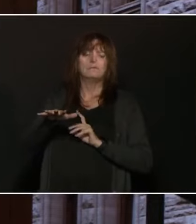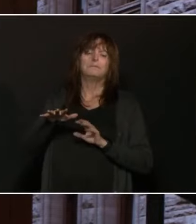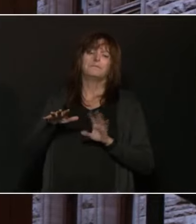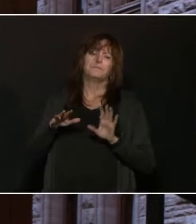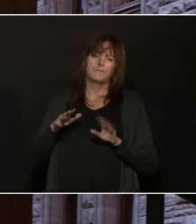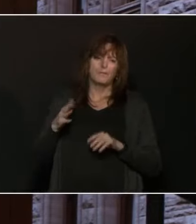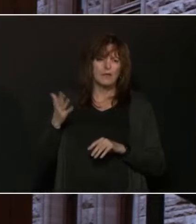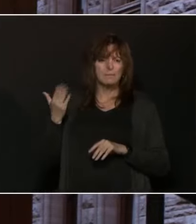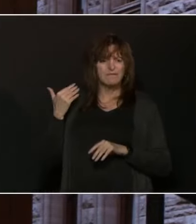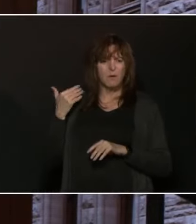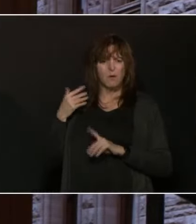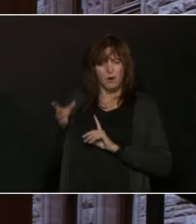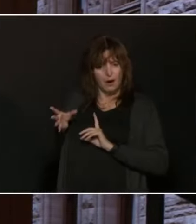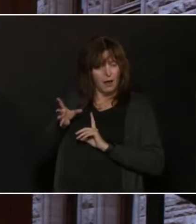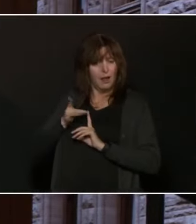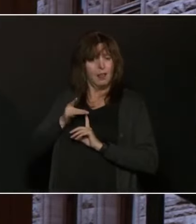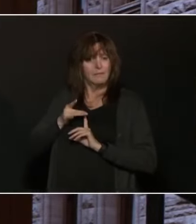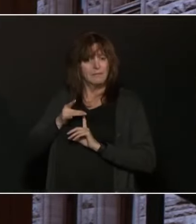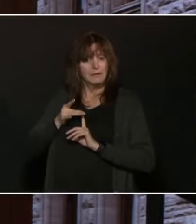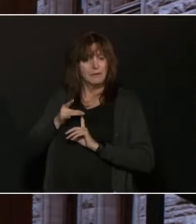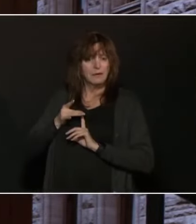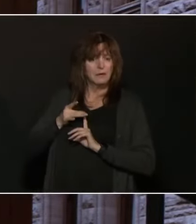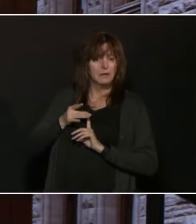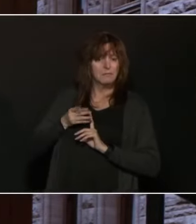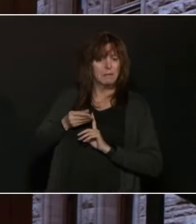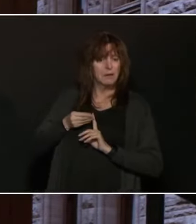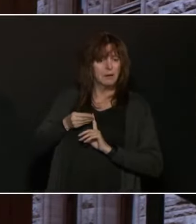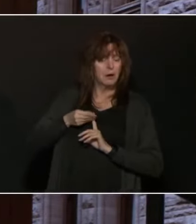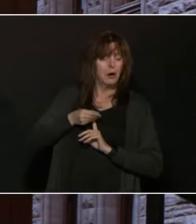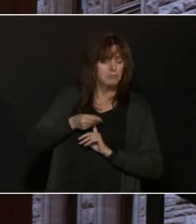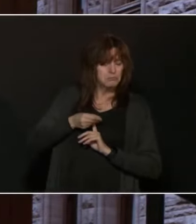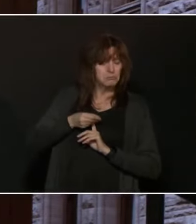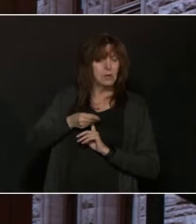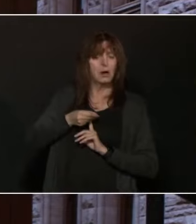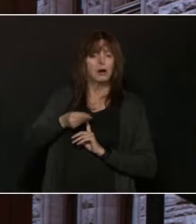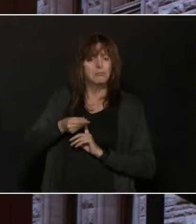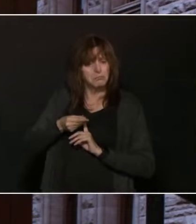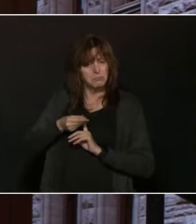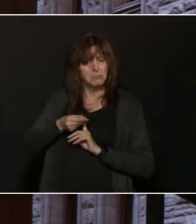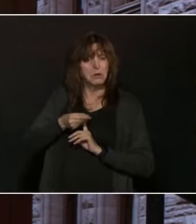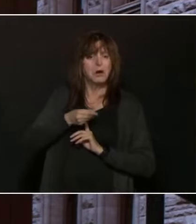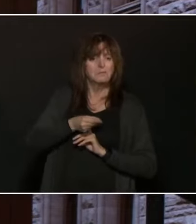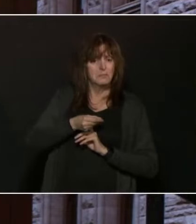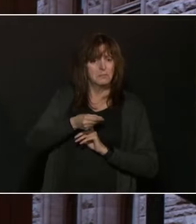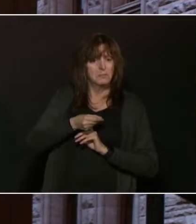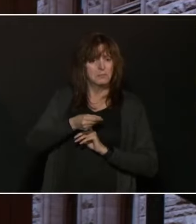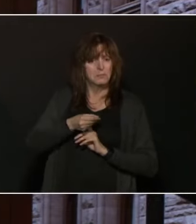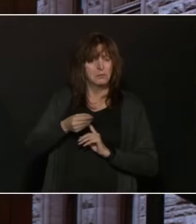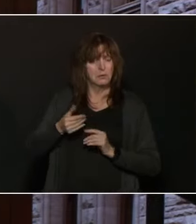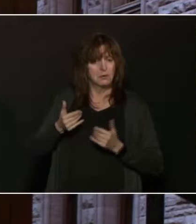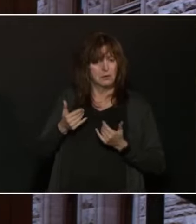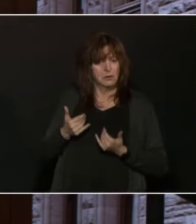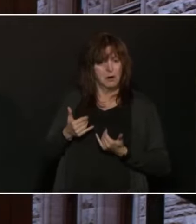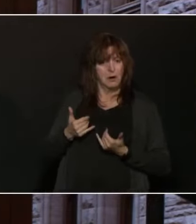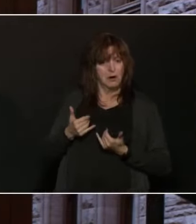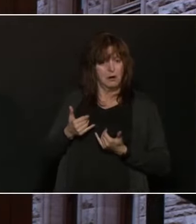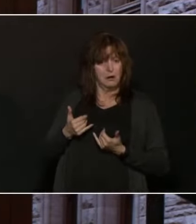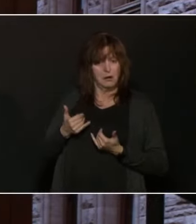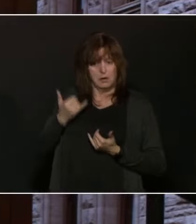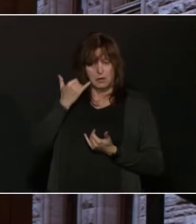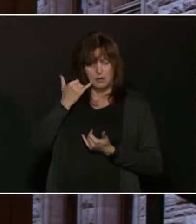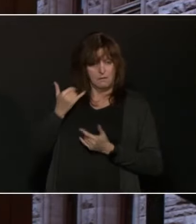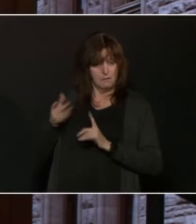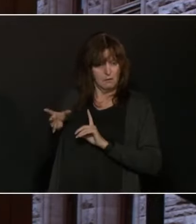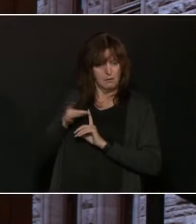is now a high risk of exposure. And so what you did before, you're going to have to do it again and do it really well. especially in and around others,